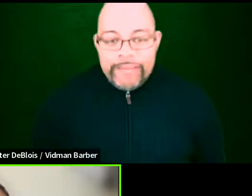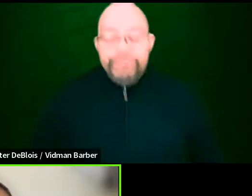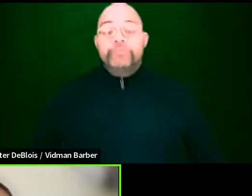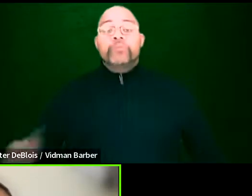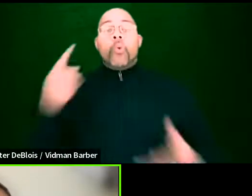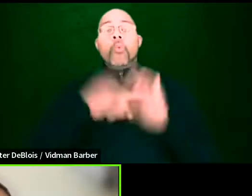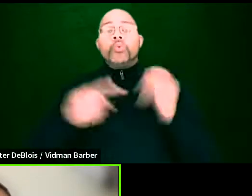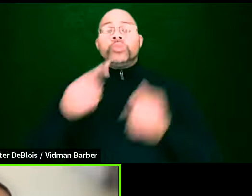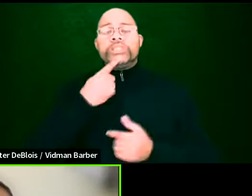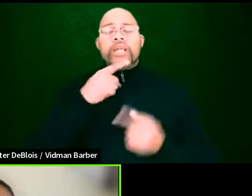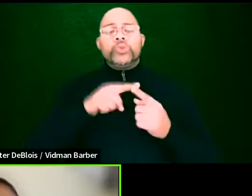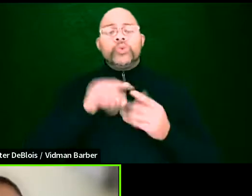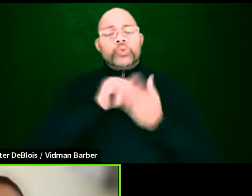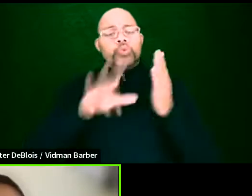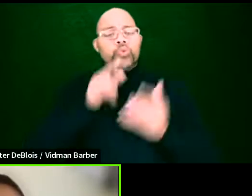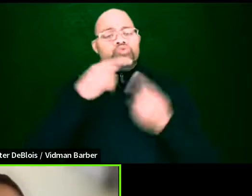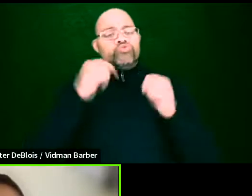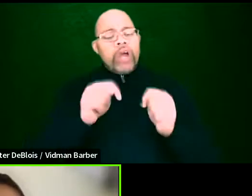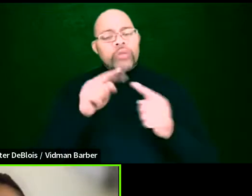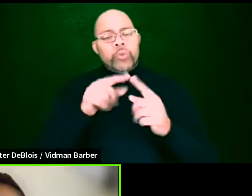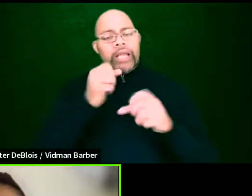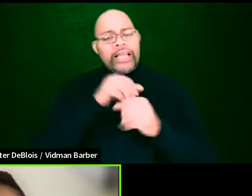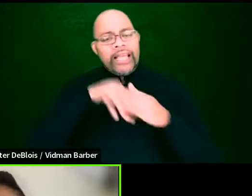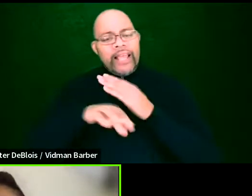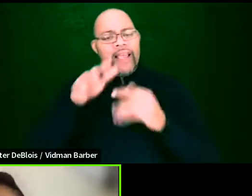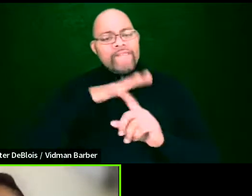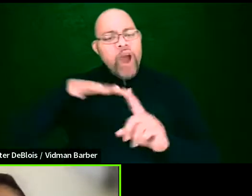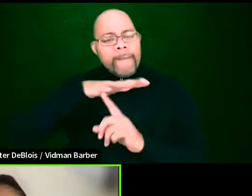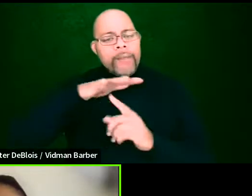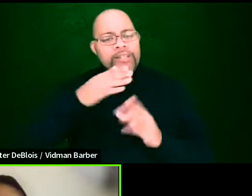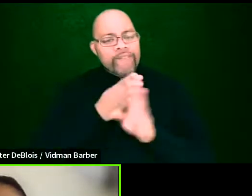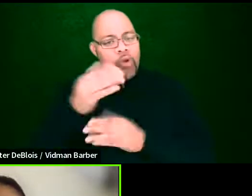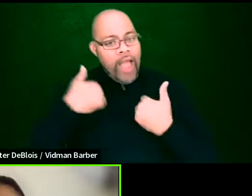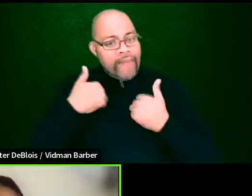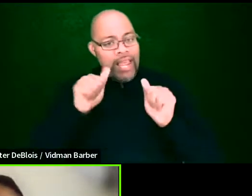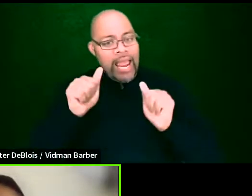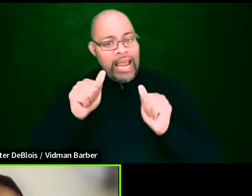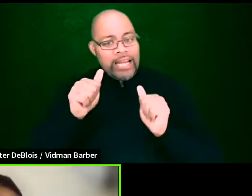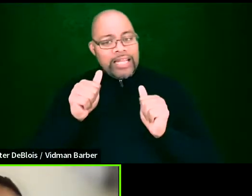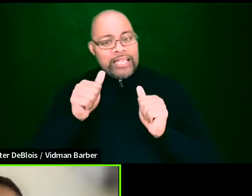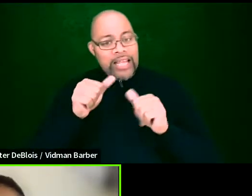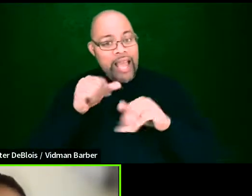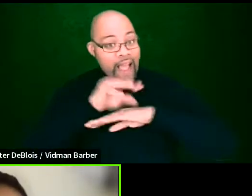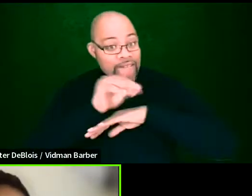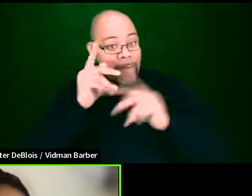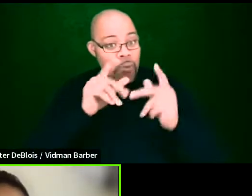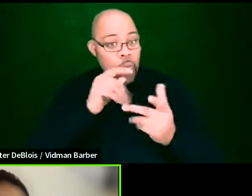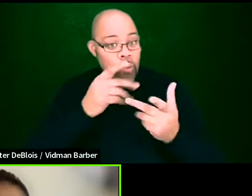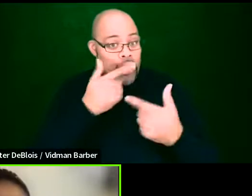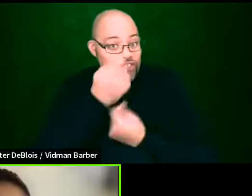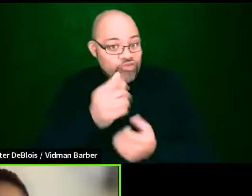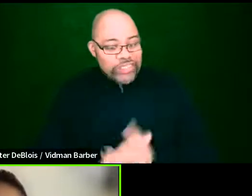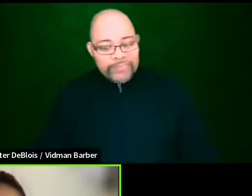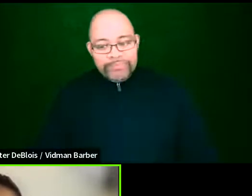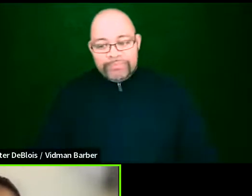would you say to students who are trying to get into the environmental field? Do you have any pieces of advice for people who are interested?